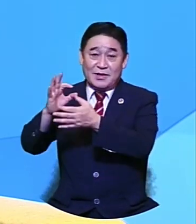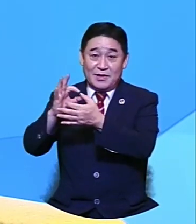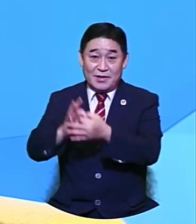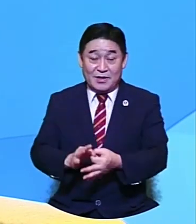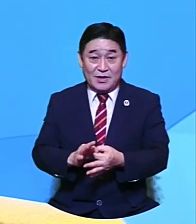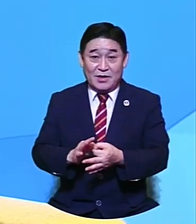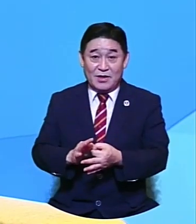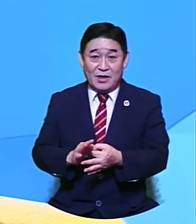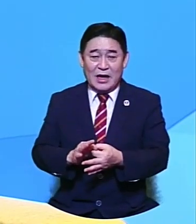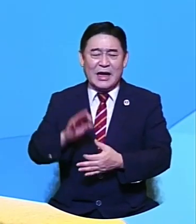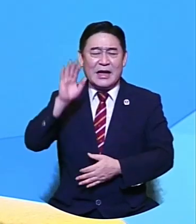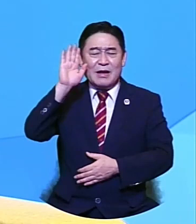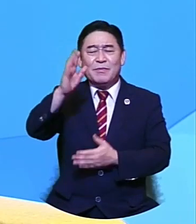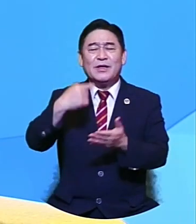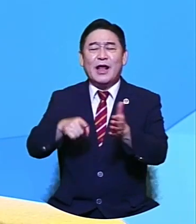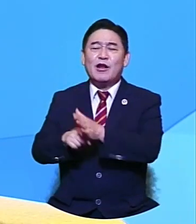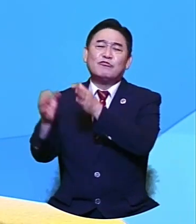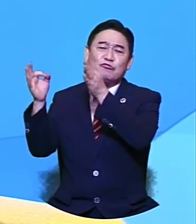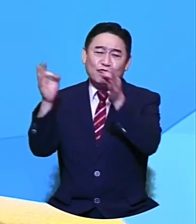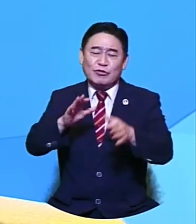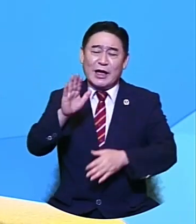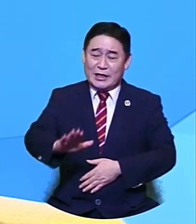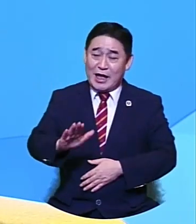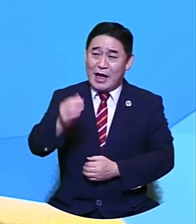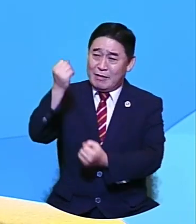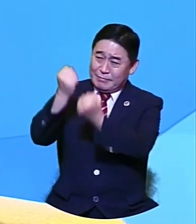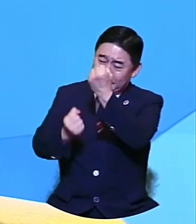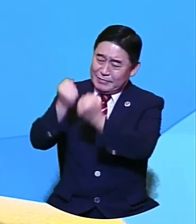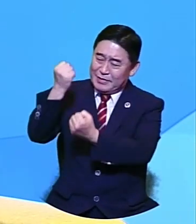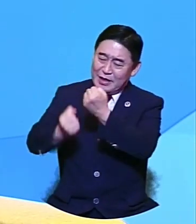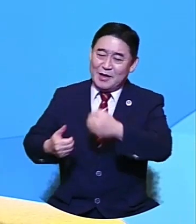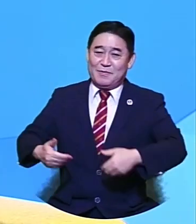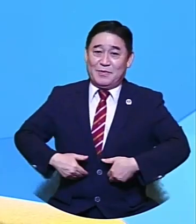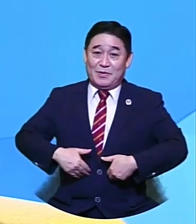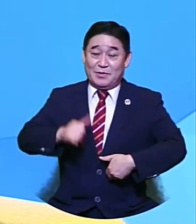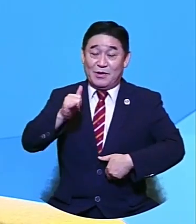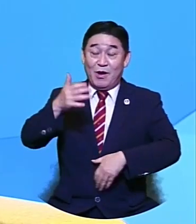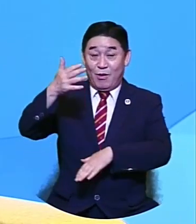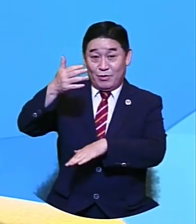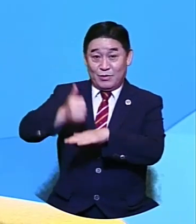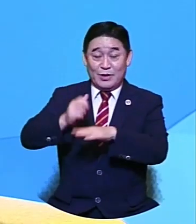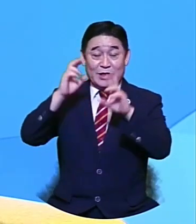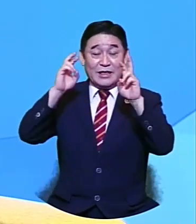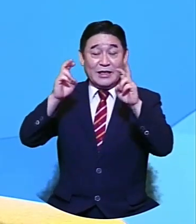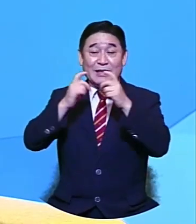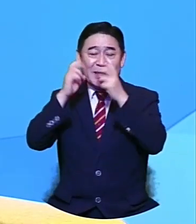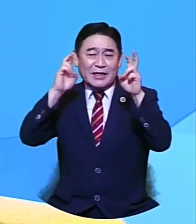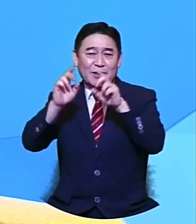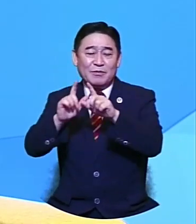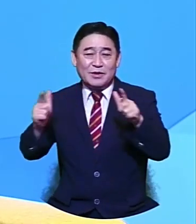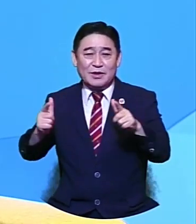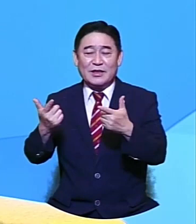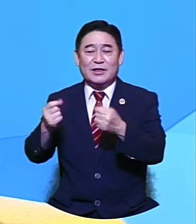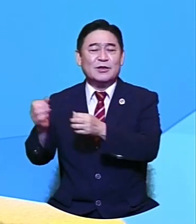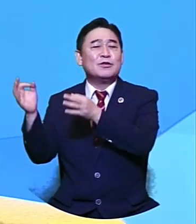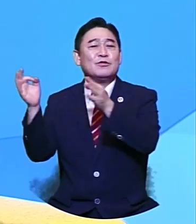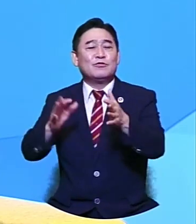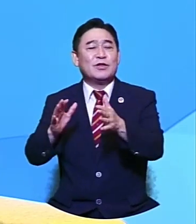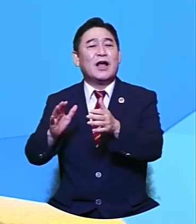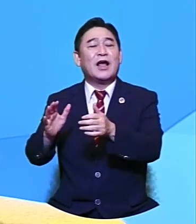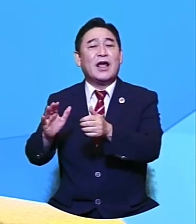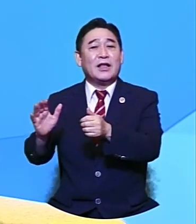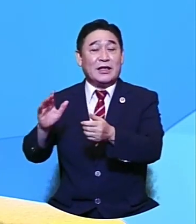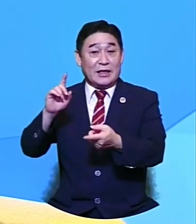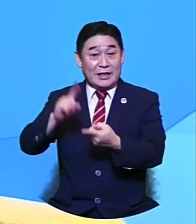will beneficiary to the business enterprises ultimately. I think that should be my